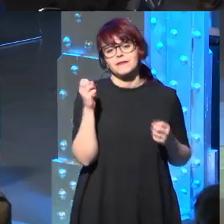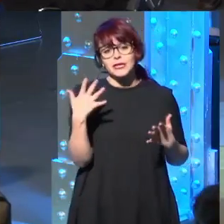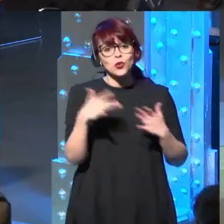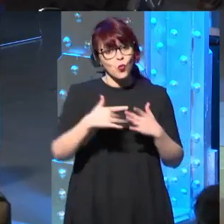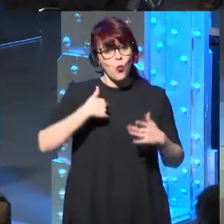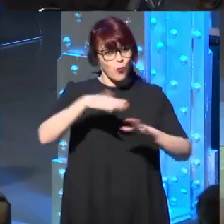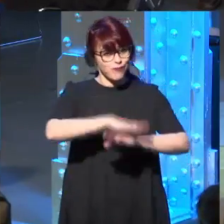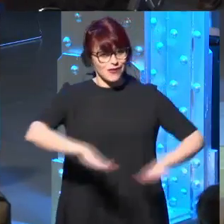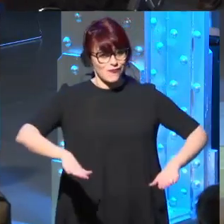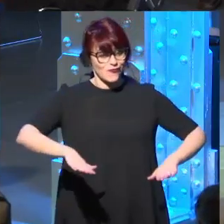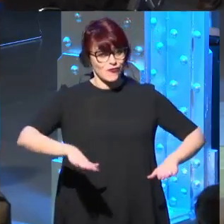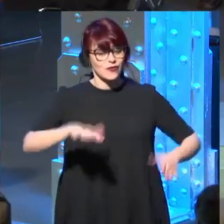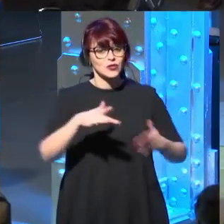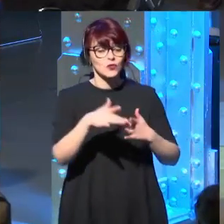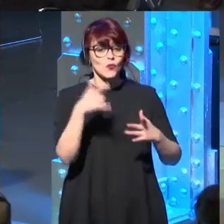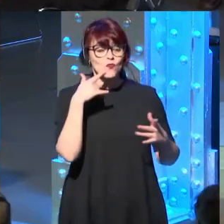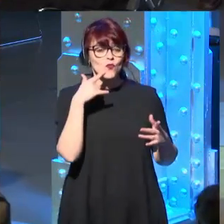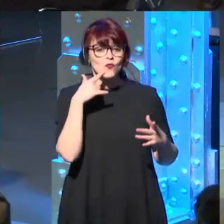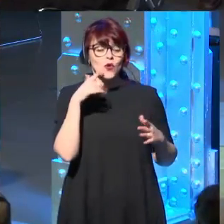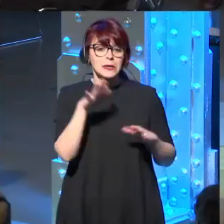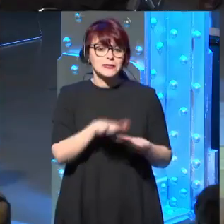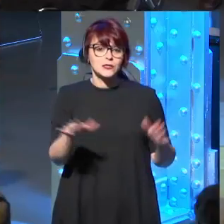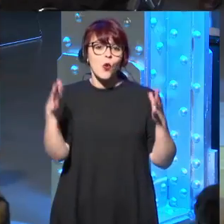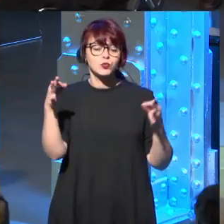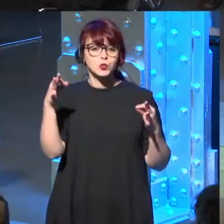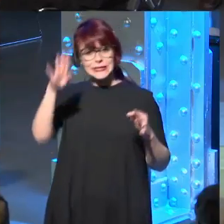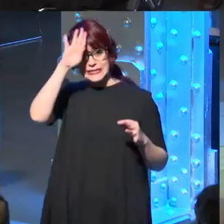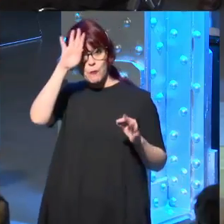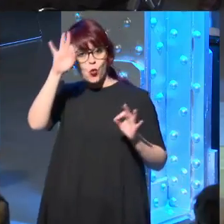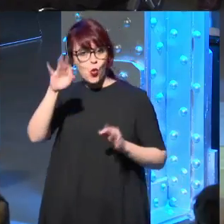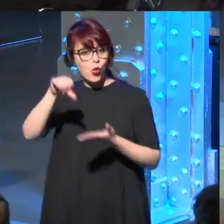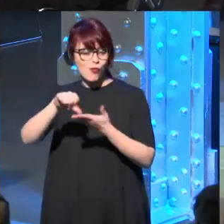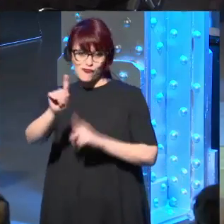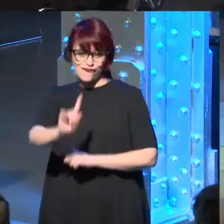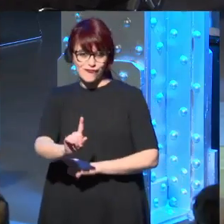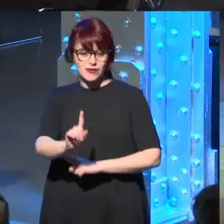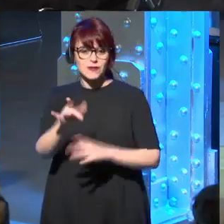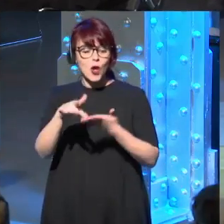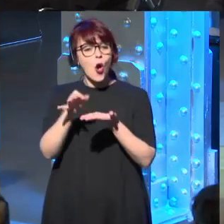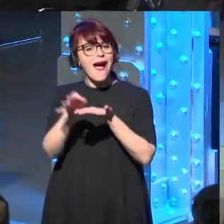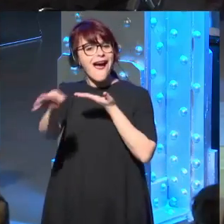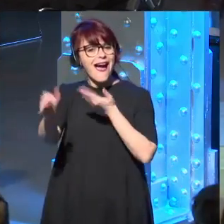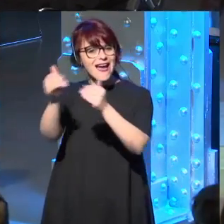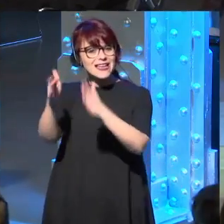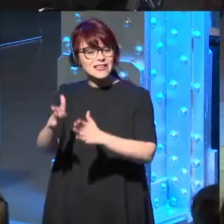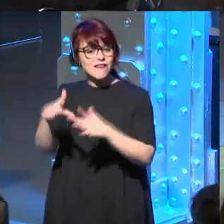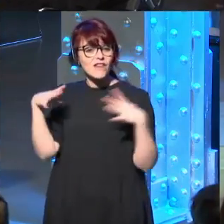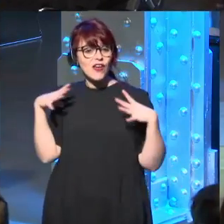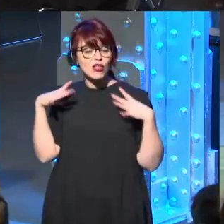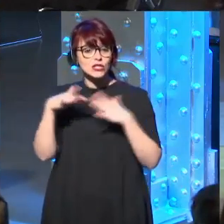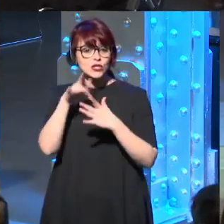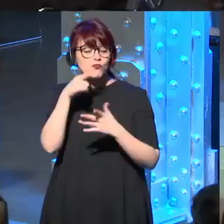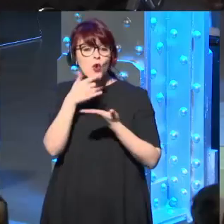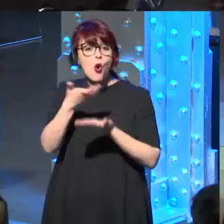Istanbul, we had a summer place where there was no municipality, no government water